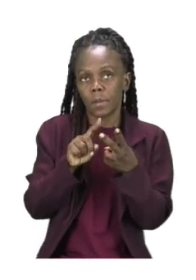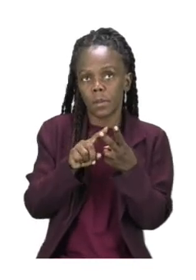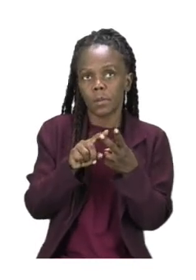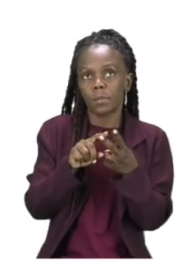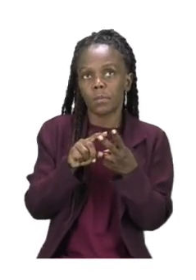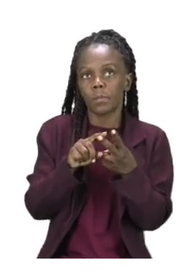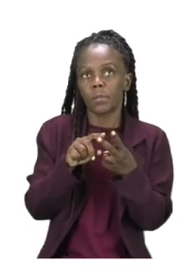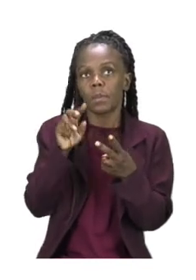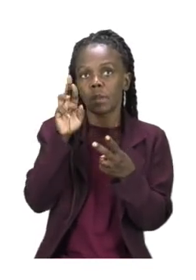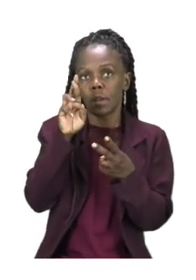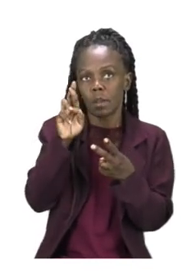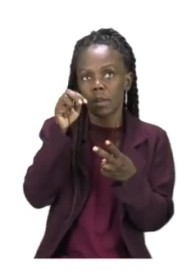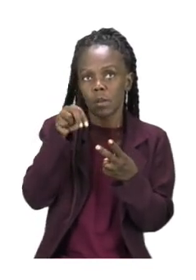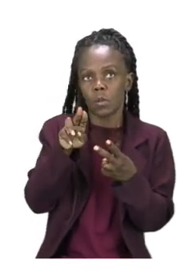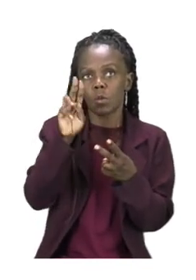run,